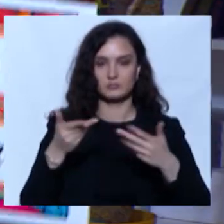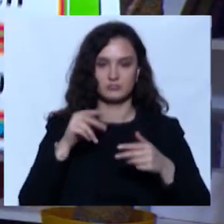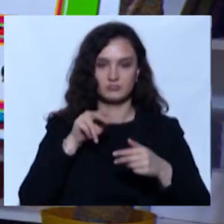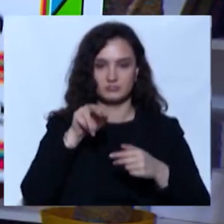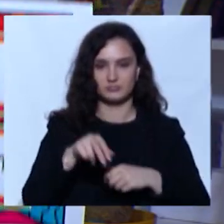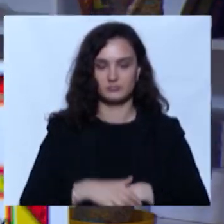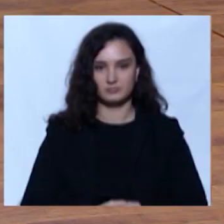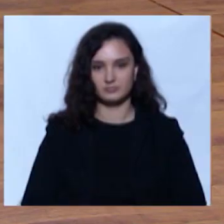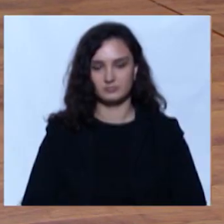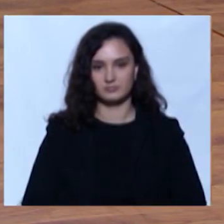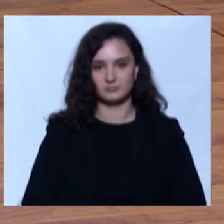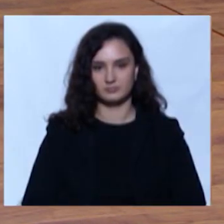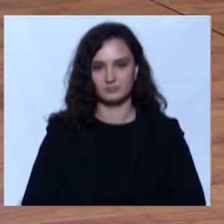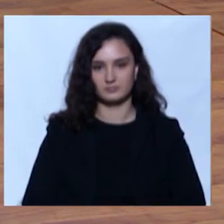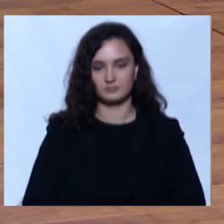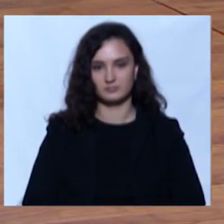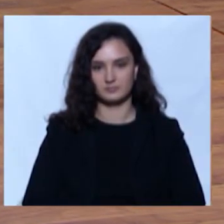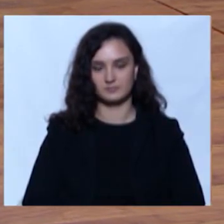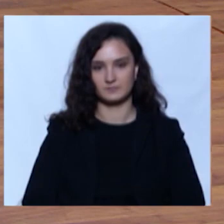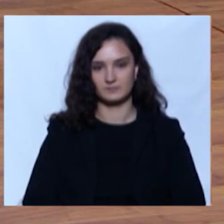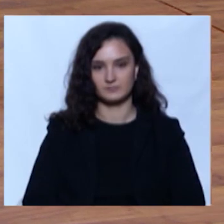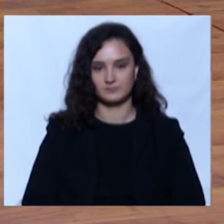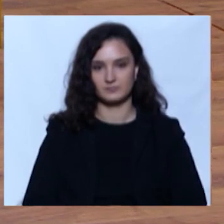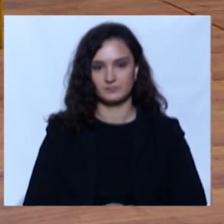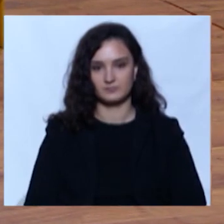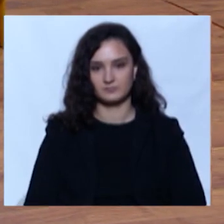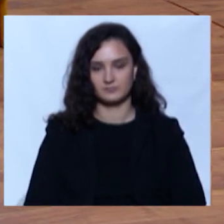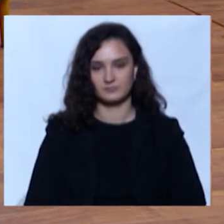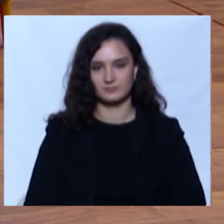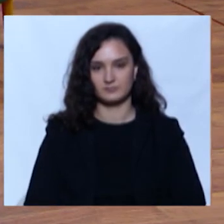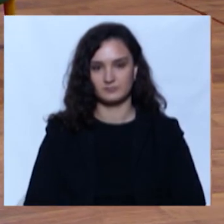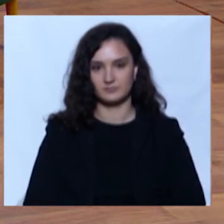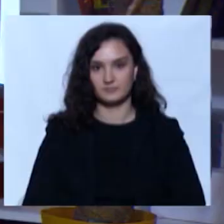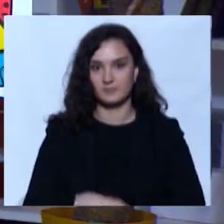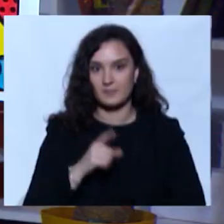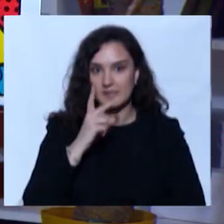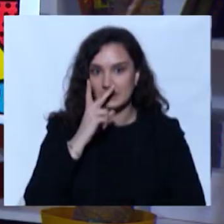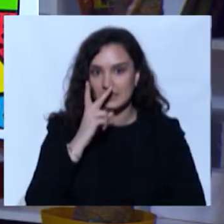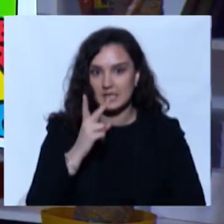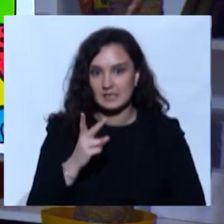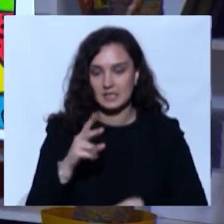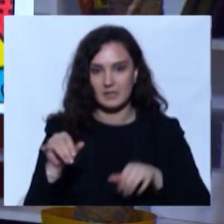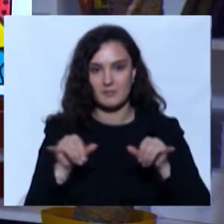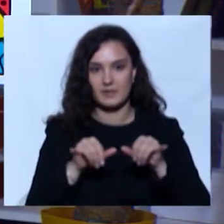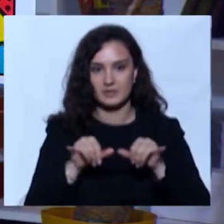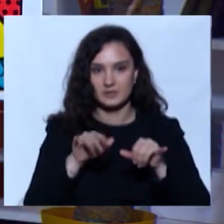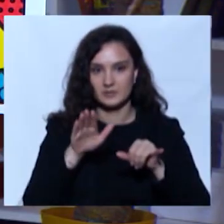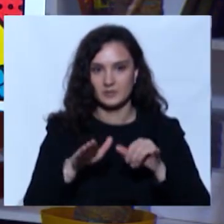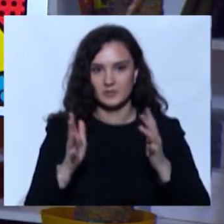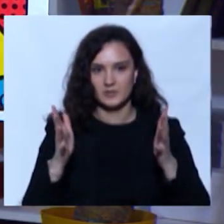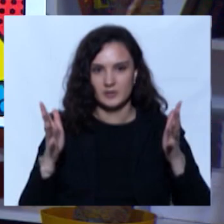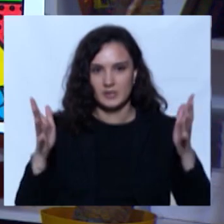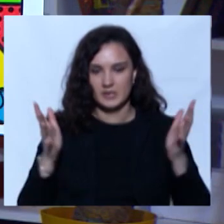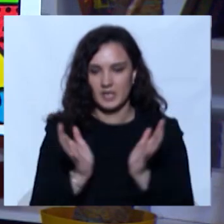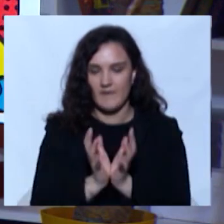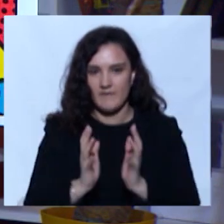in. And he saw on the table a big